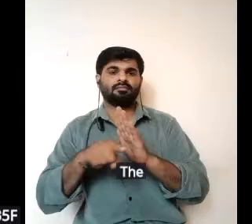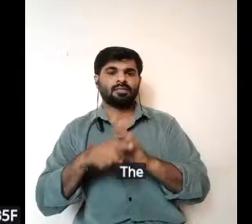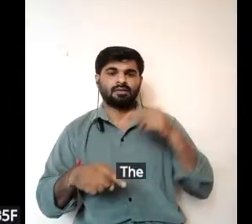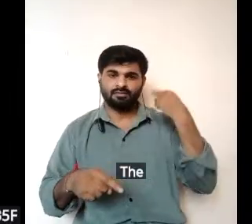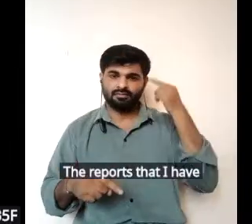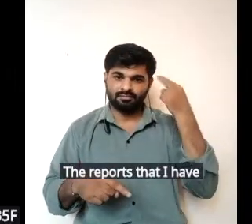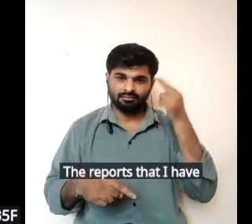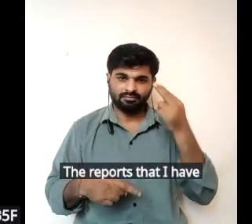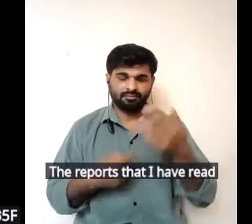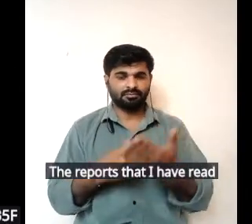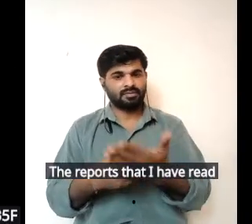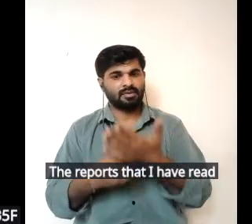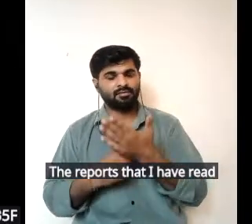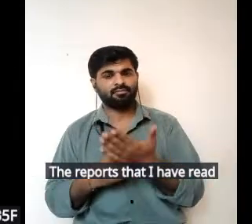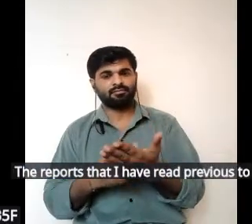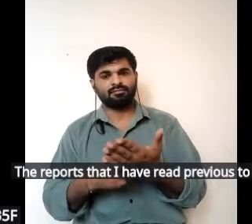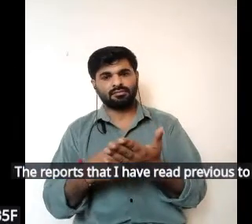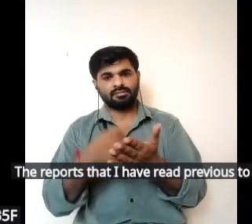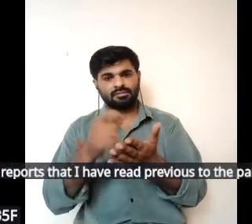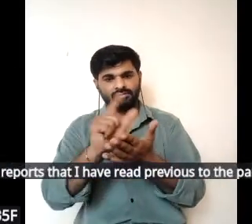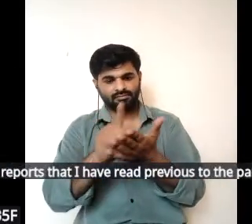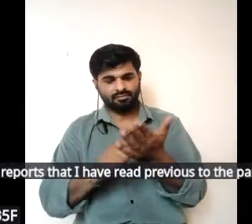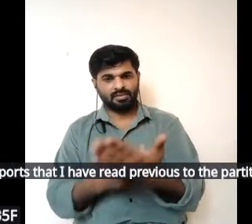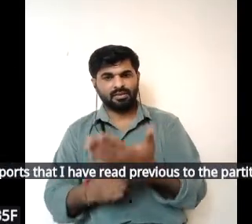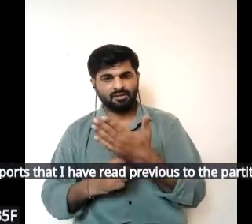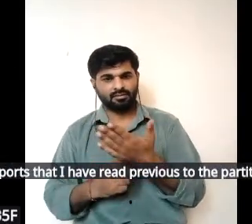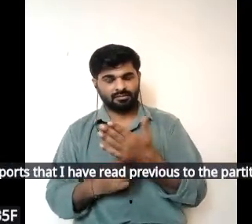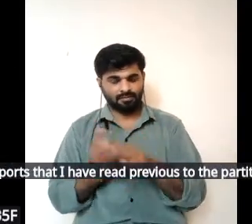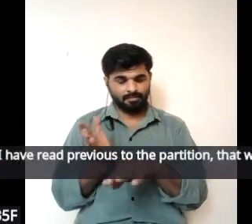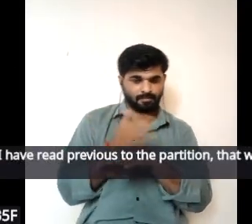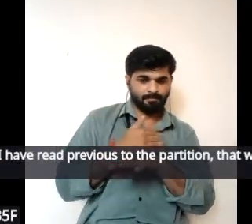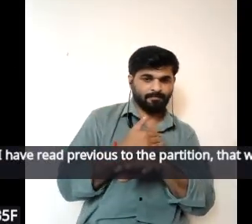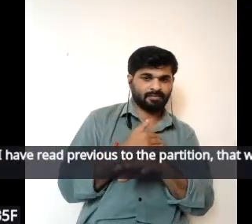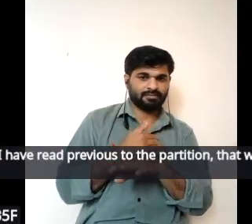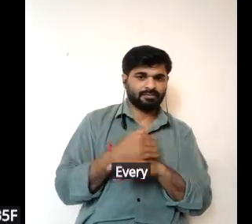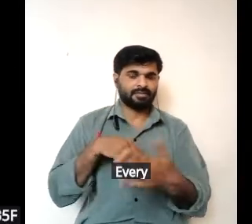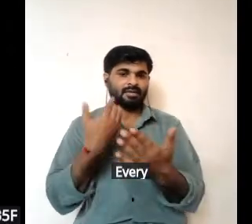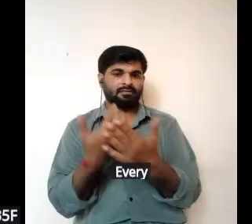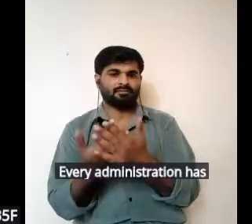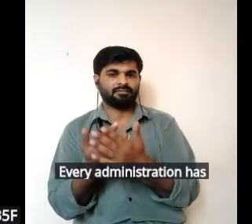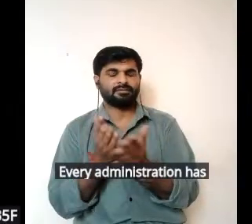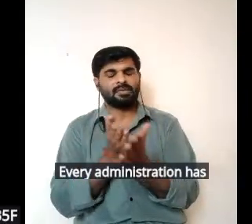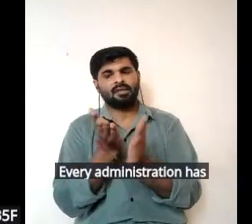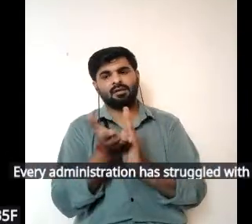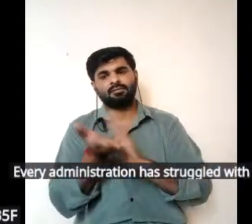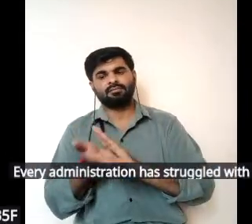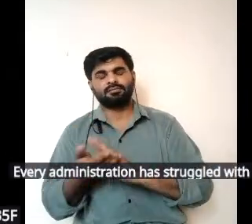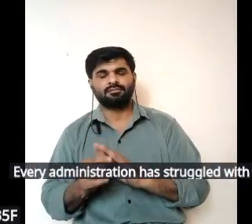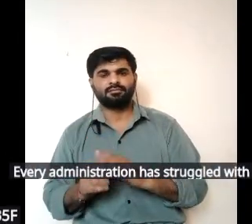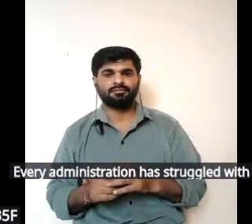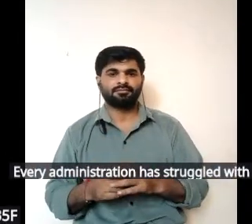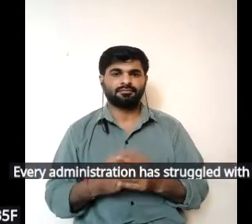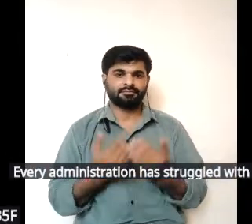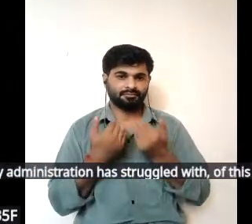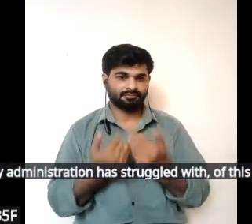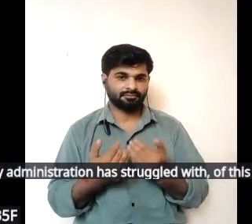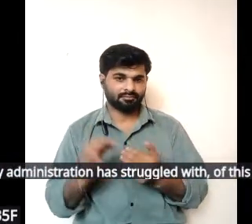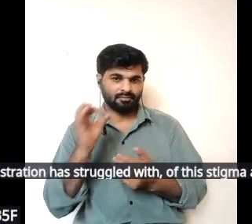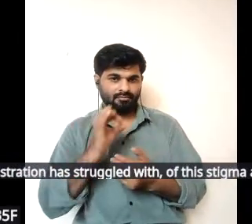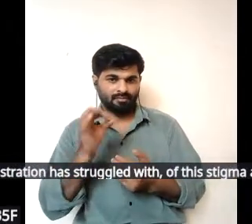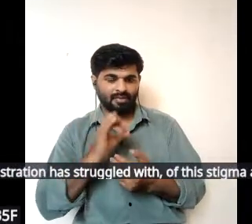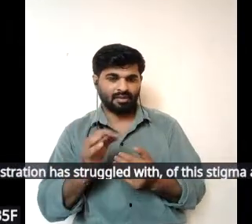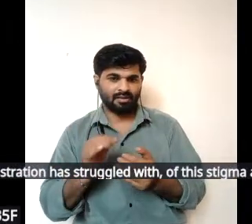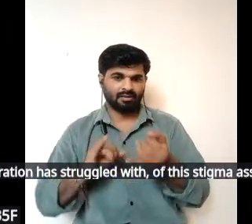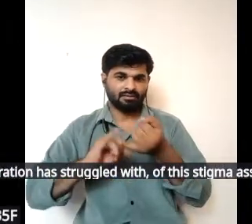read previous to the partition, that was also something that every administration has struggled with, of this stigma associated with